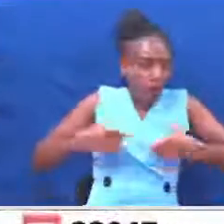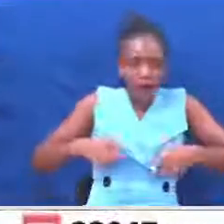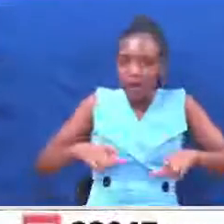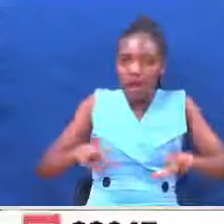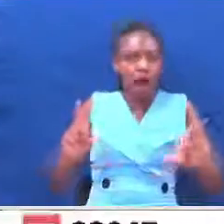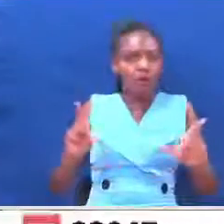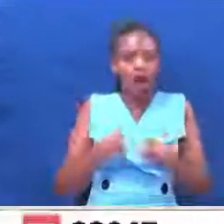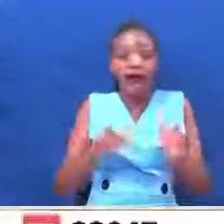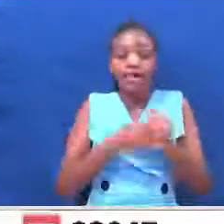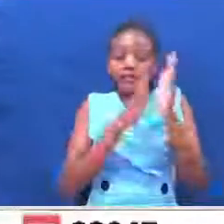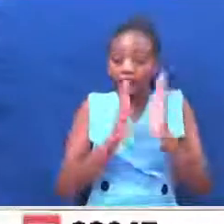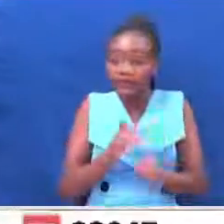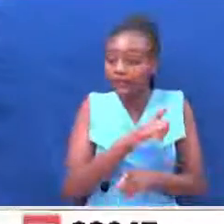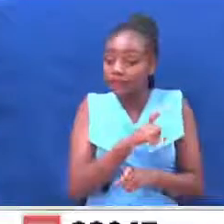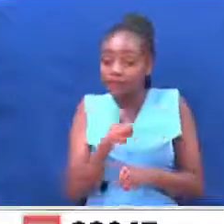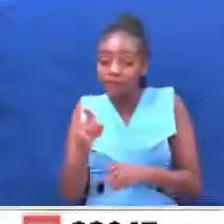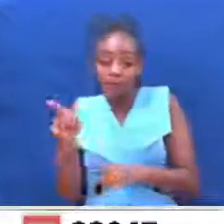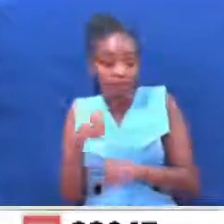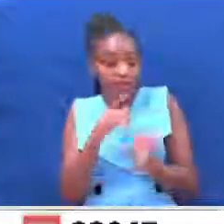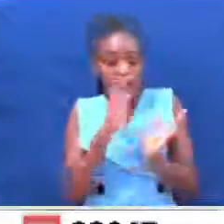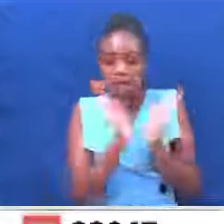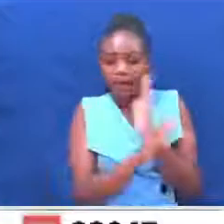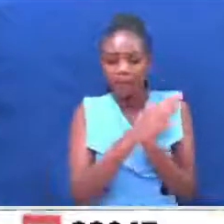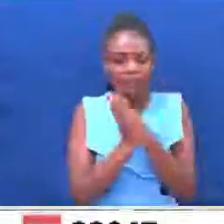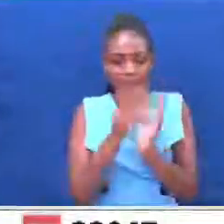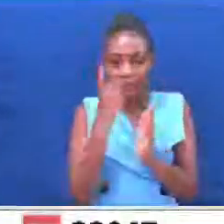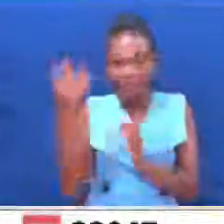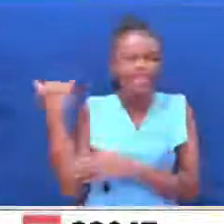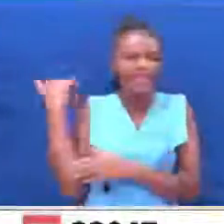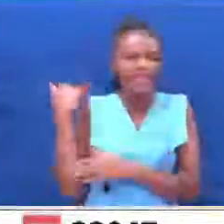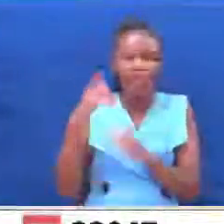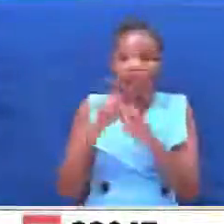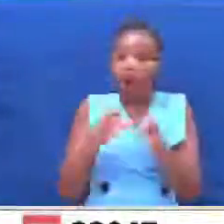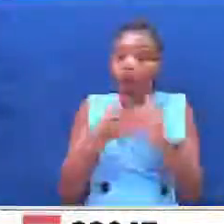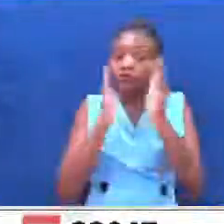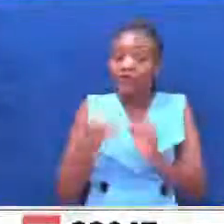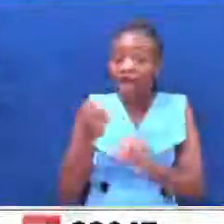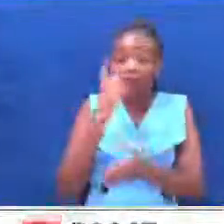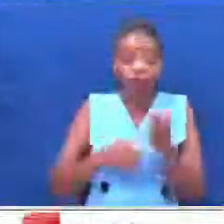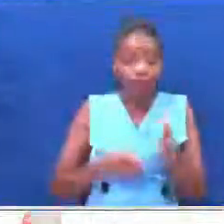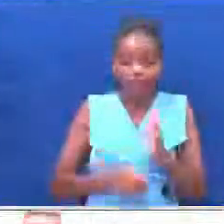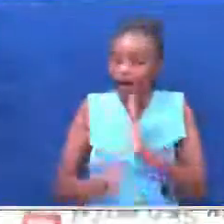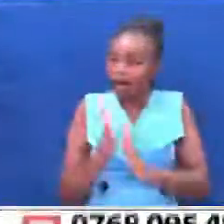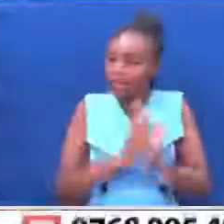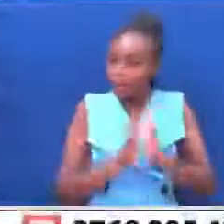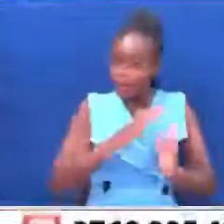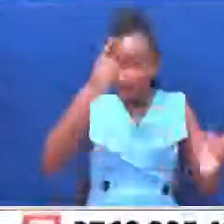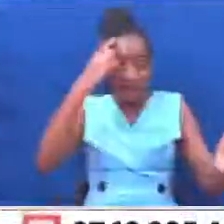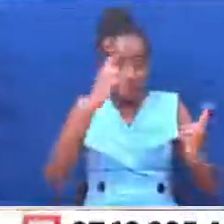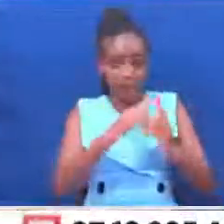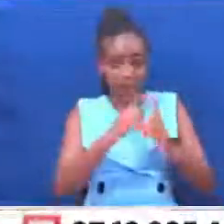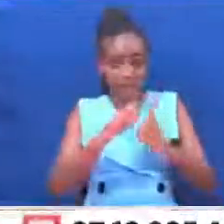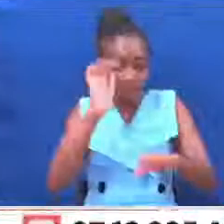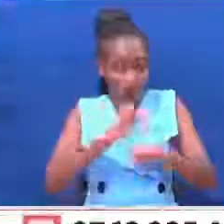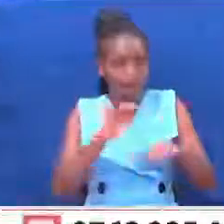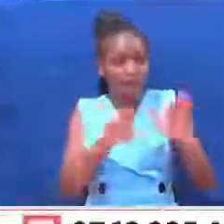leadership, this kind of shenanigans that we saw yesterday. The leaders adding that the move is also aimed at profiling